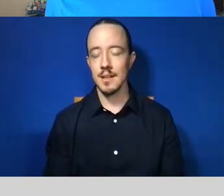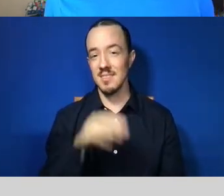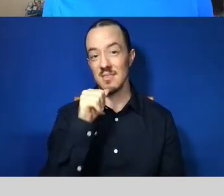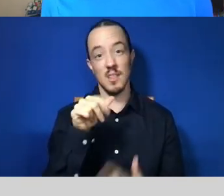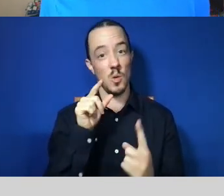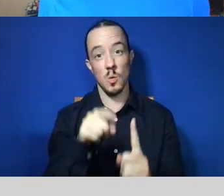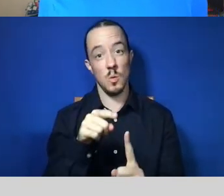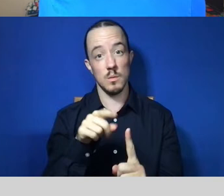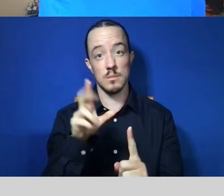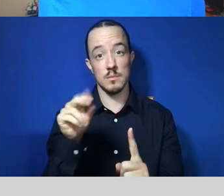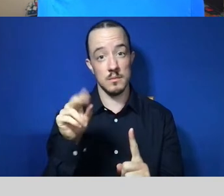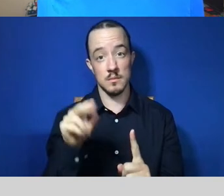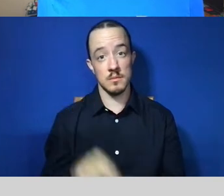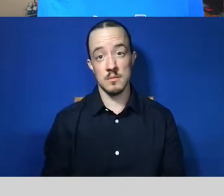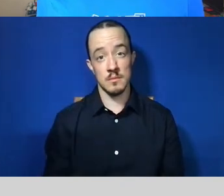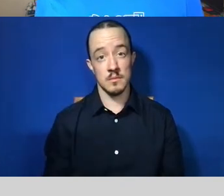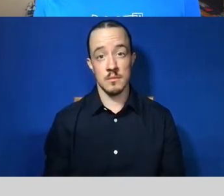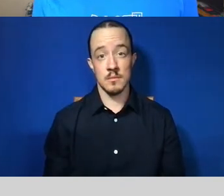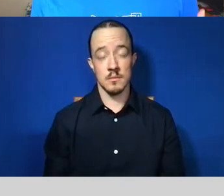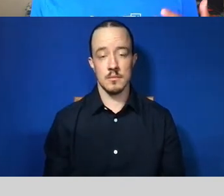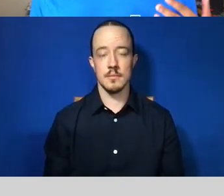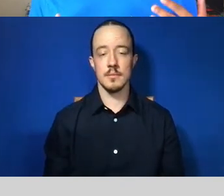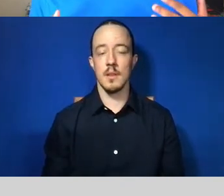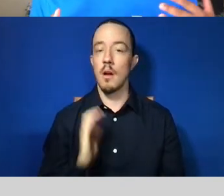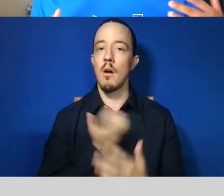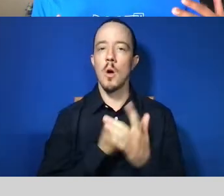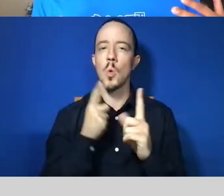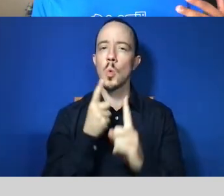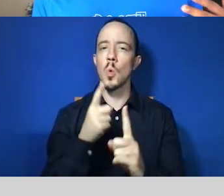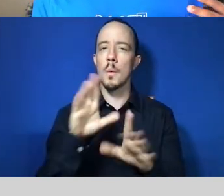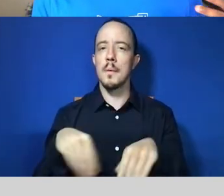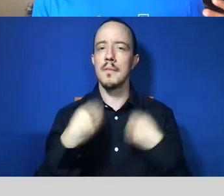And that's not the goal here. The goal is to